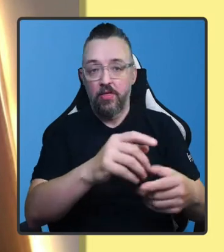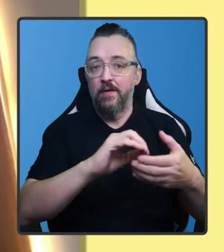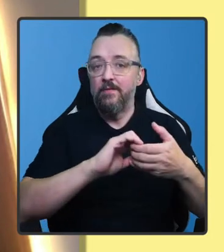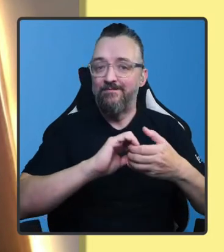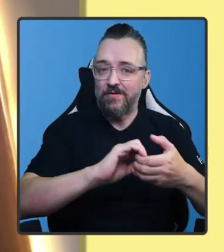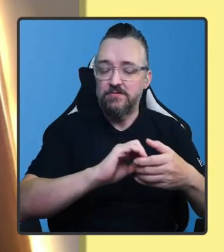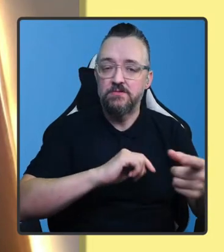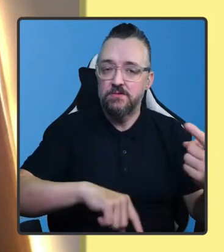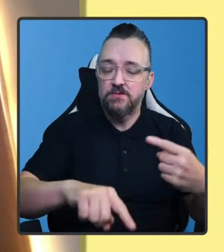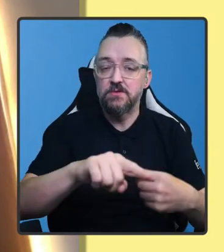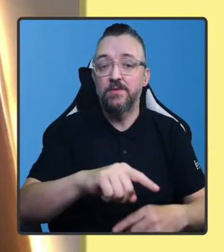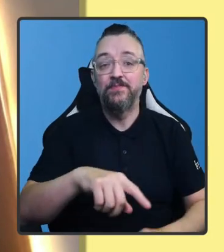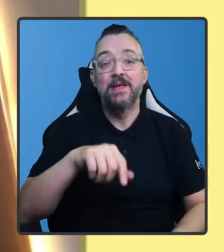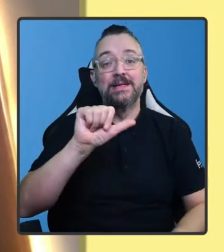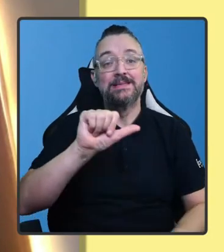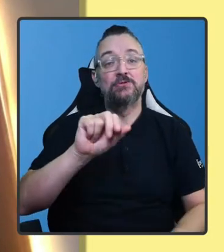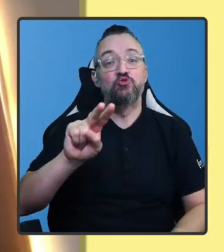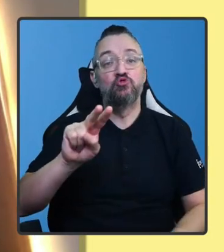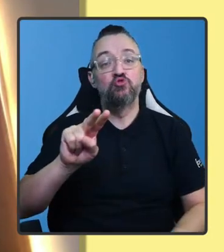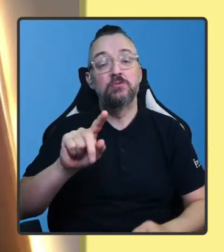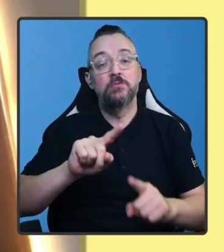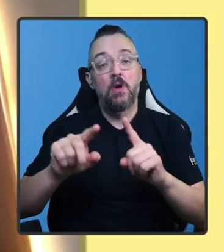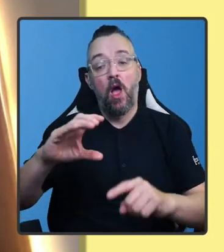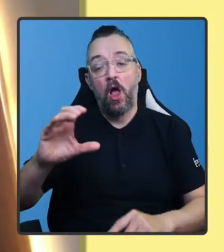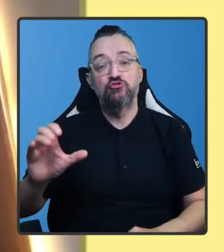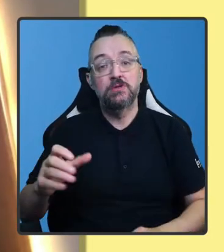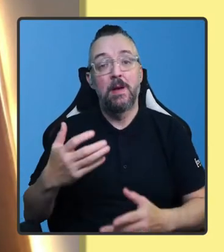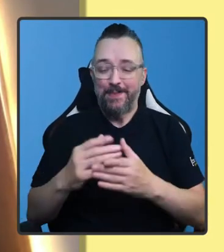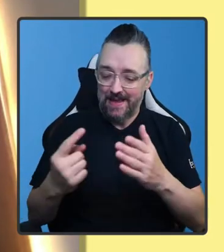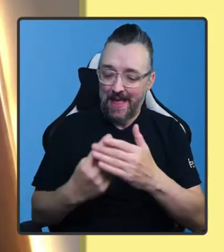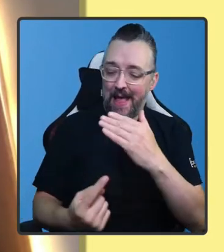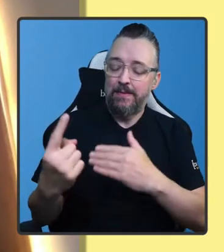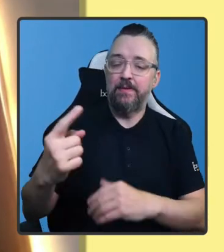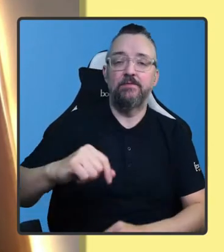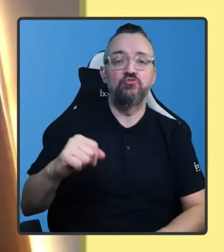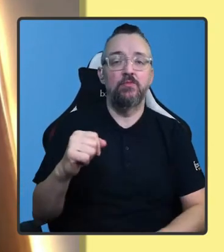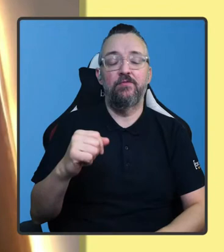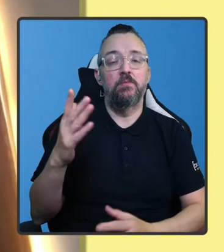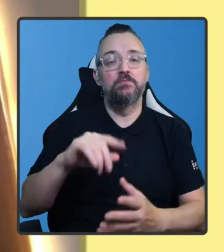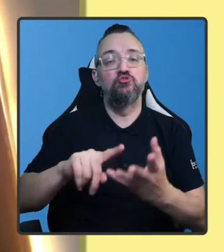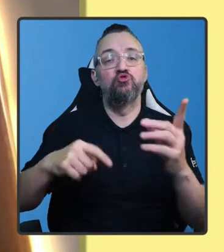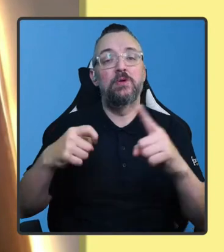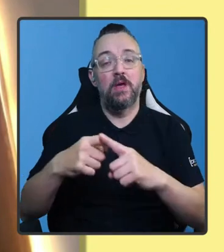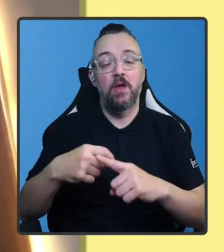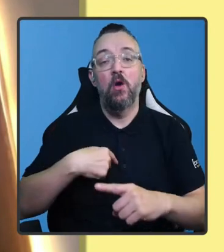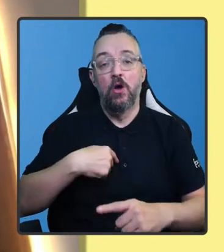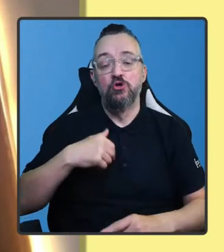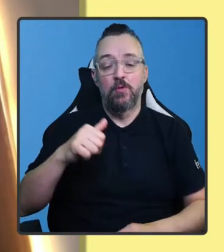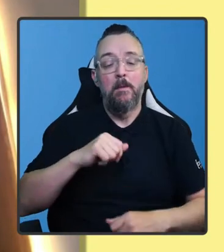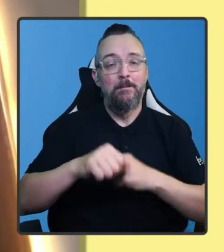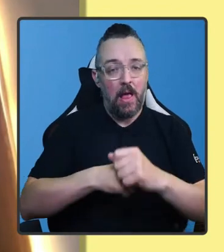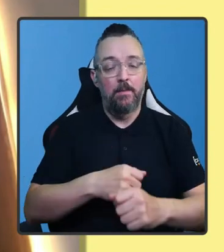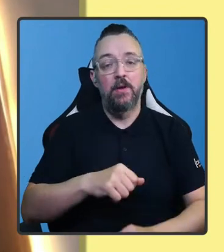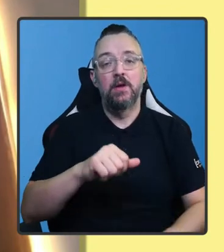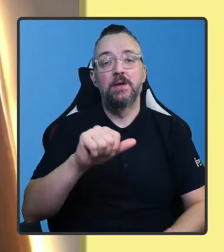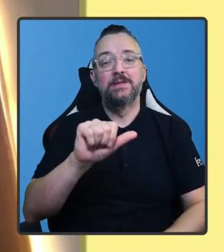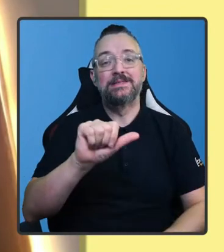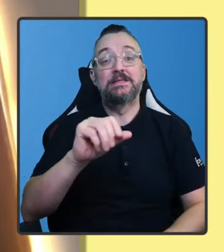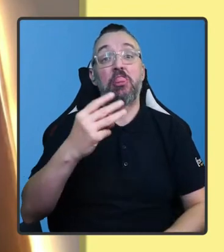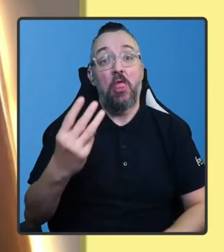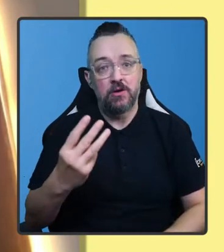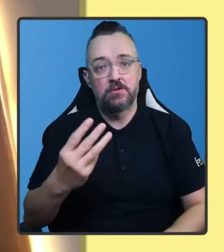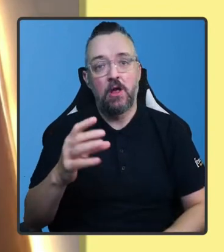countries have secured independence from the UK. Let's do this. Let's be the 63rd in